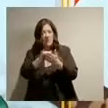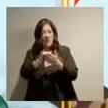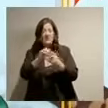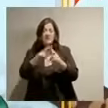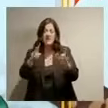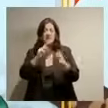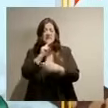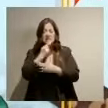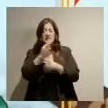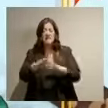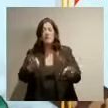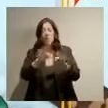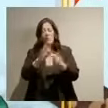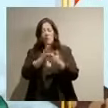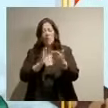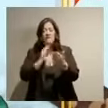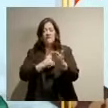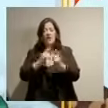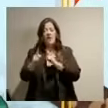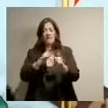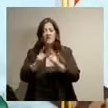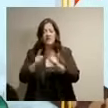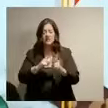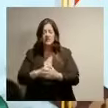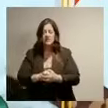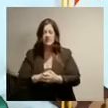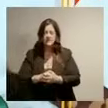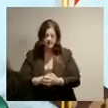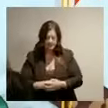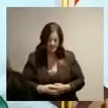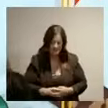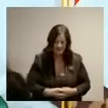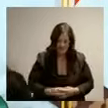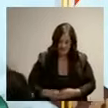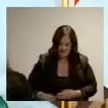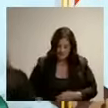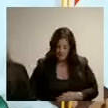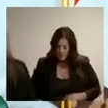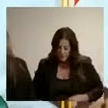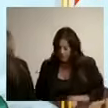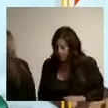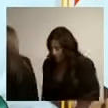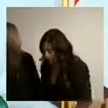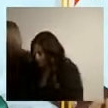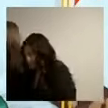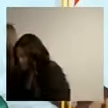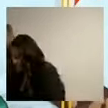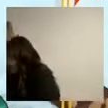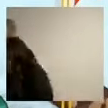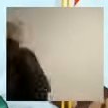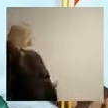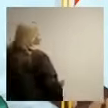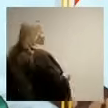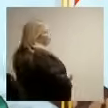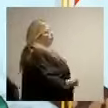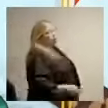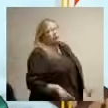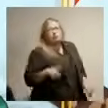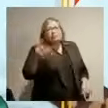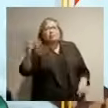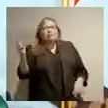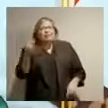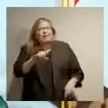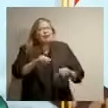question, part of the conversation we're having with legislators. So how many of those three do you want to see on the November ballot? I'm working with the legislature in a process to see where